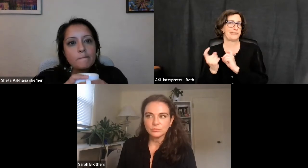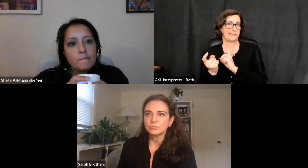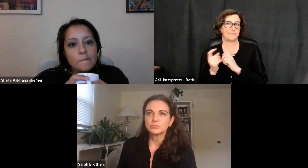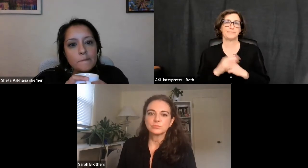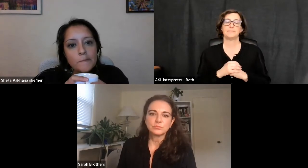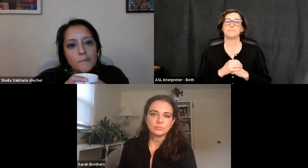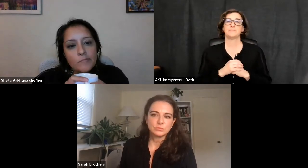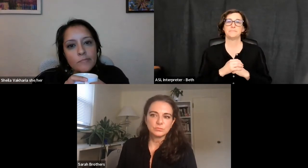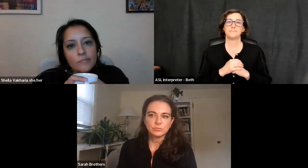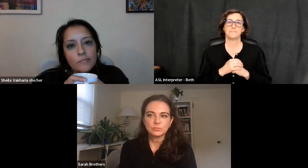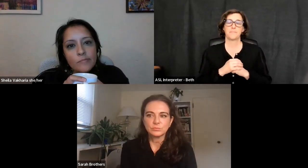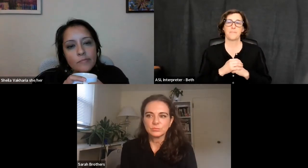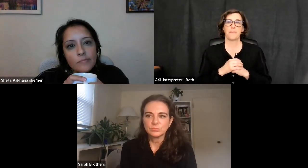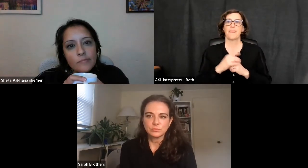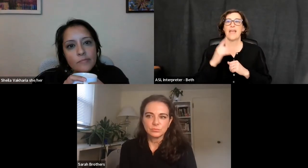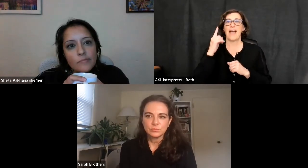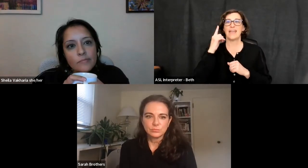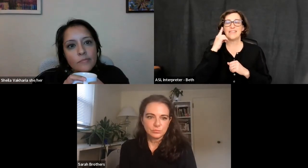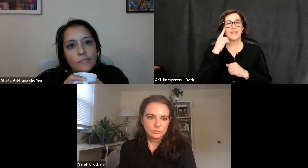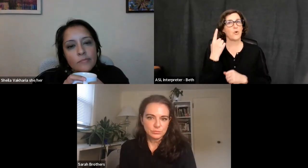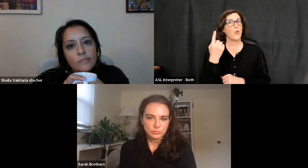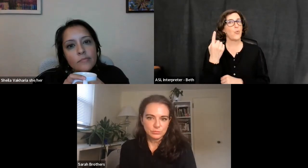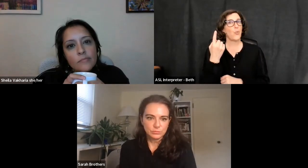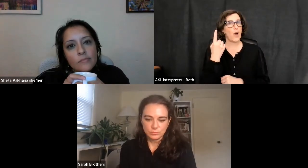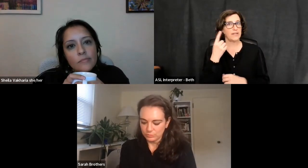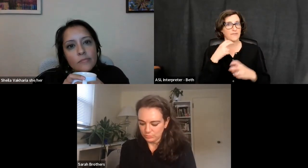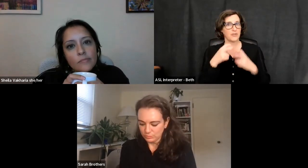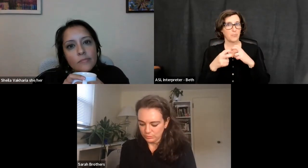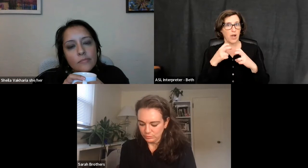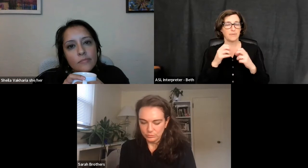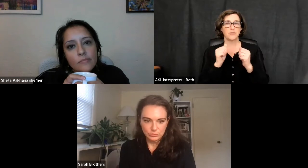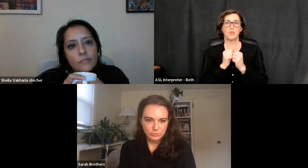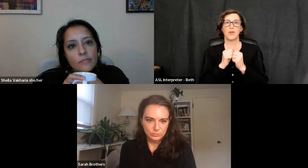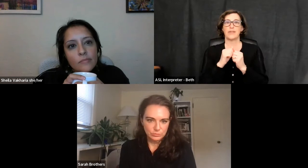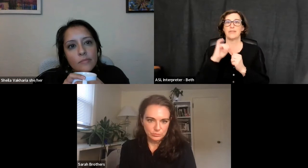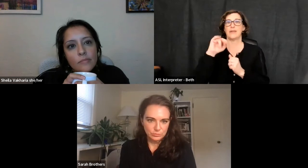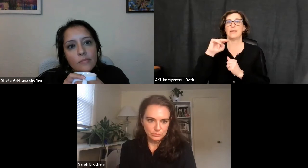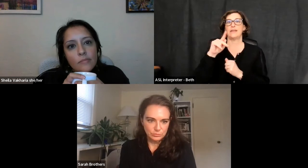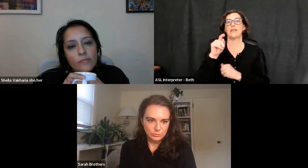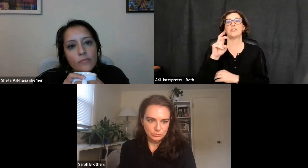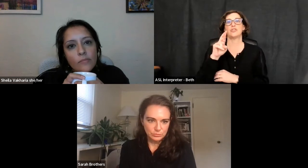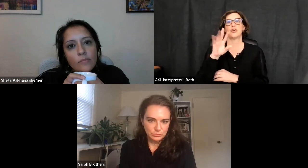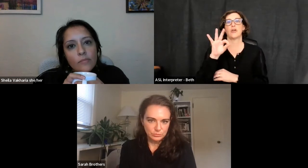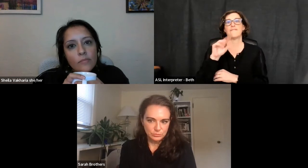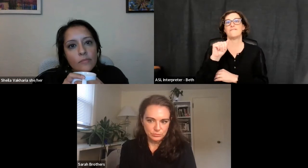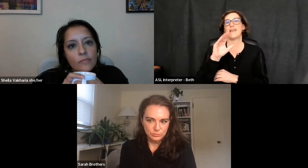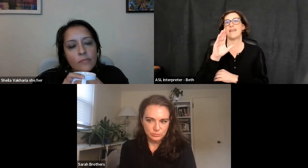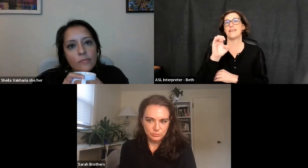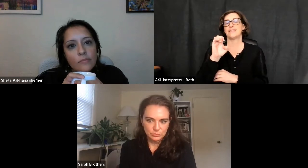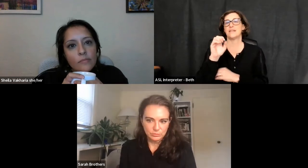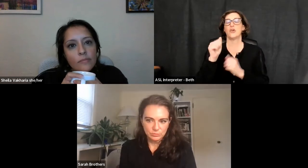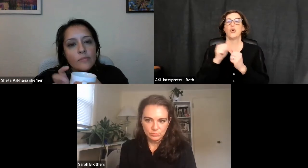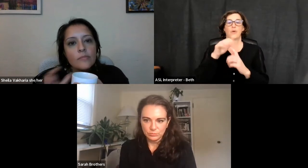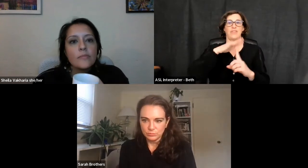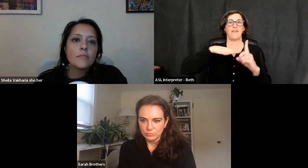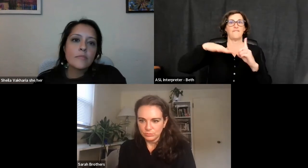think that, one of the problems with like interfacing with, environments